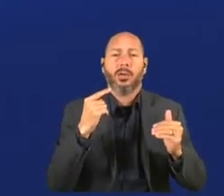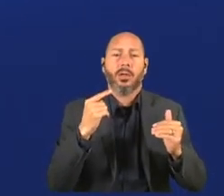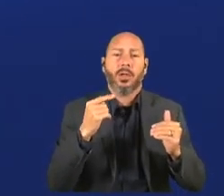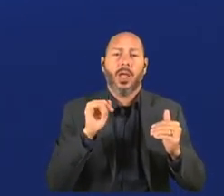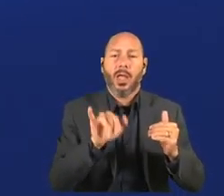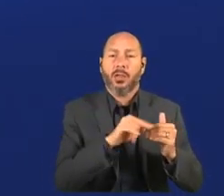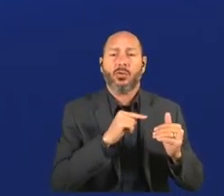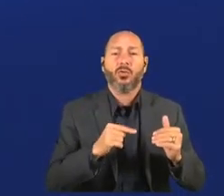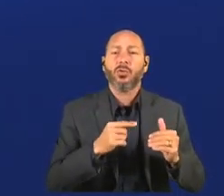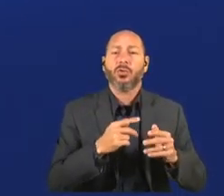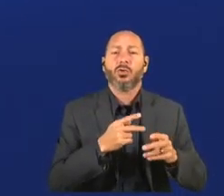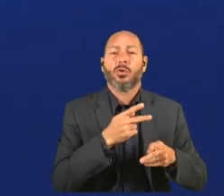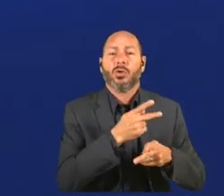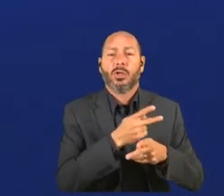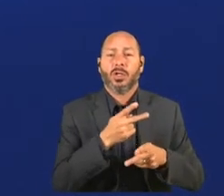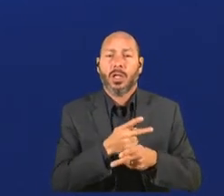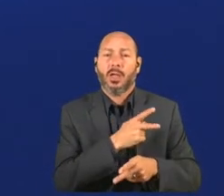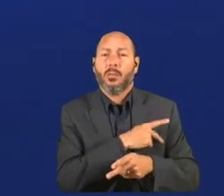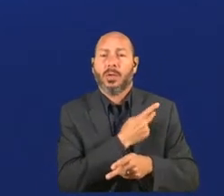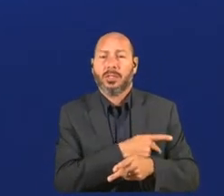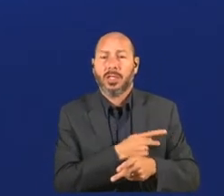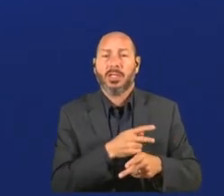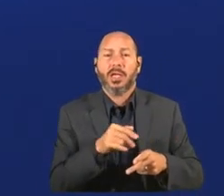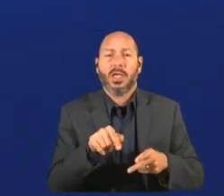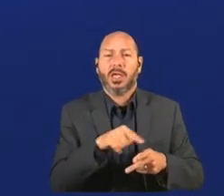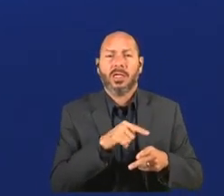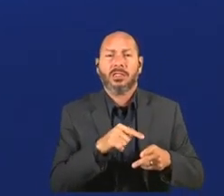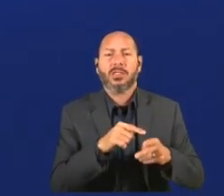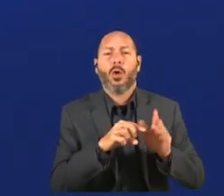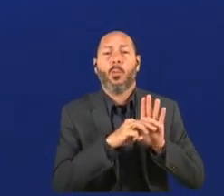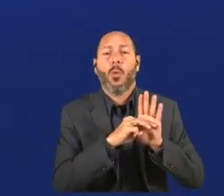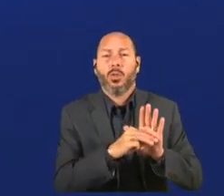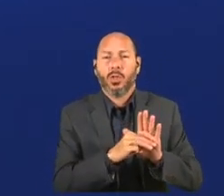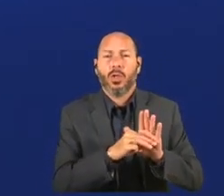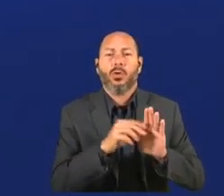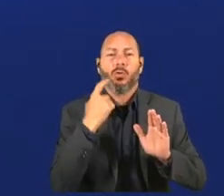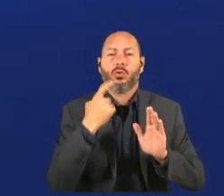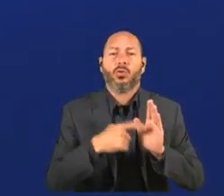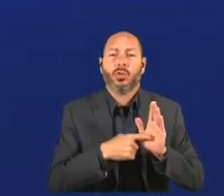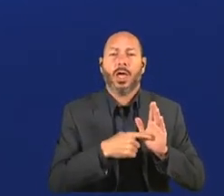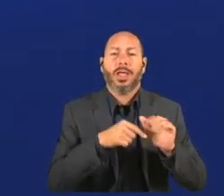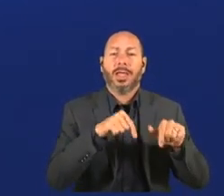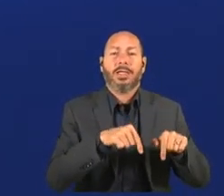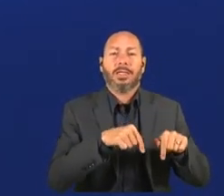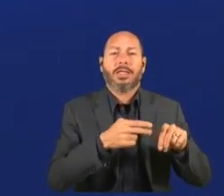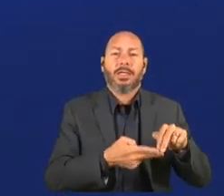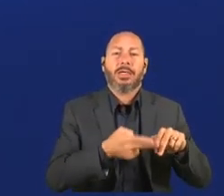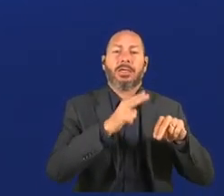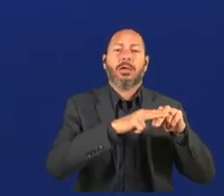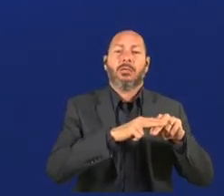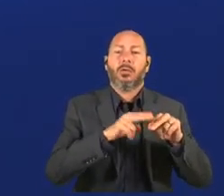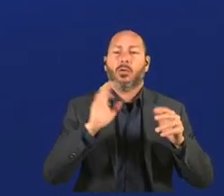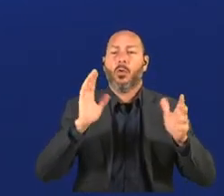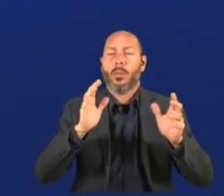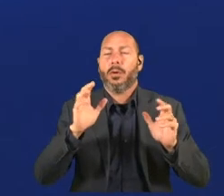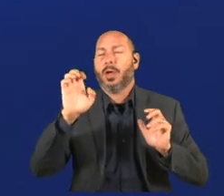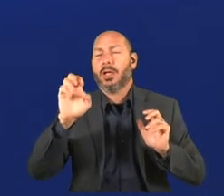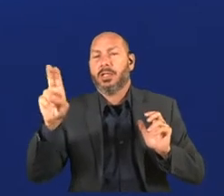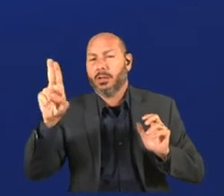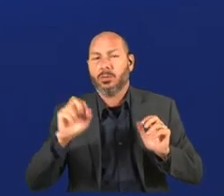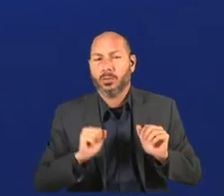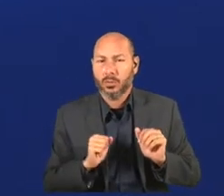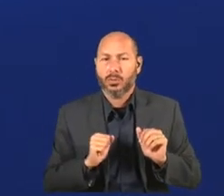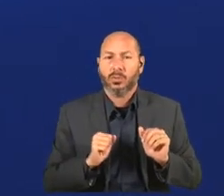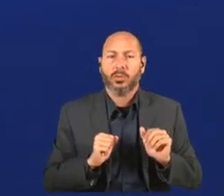So that model that has increased and has evolved in the United States we're still behind there. So you'll see here some